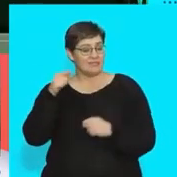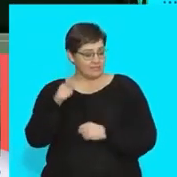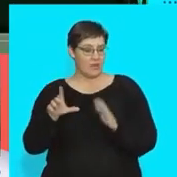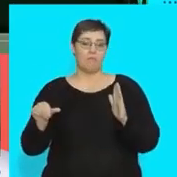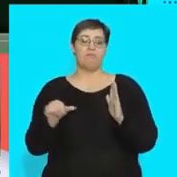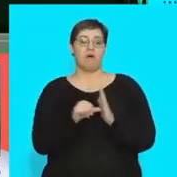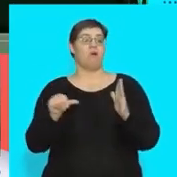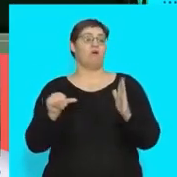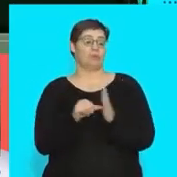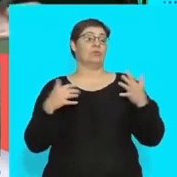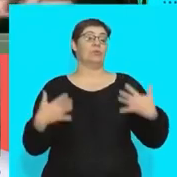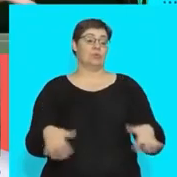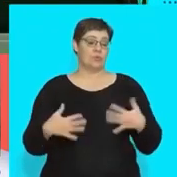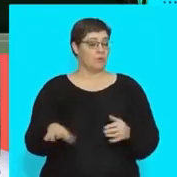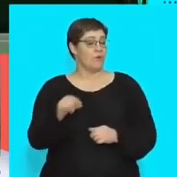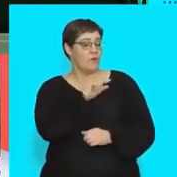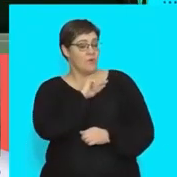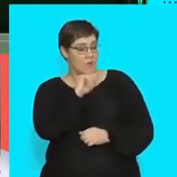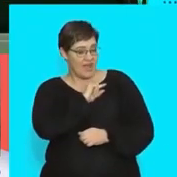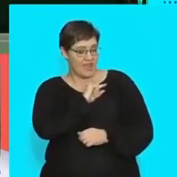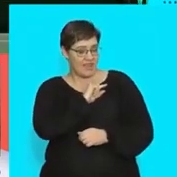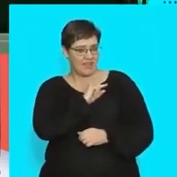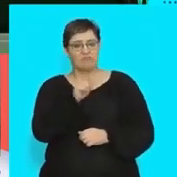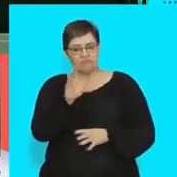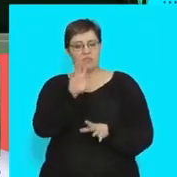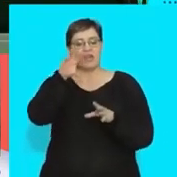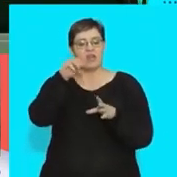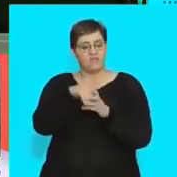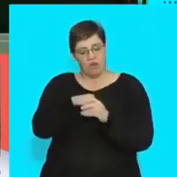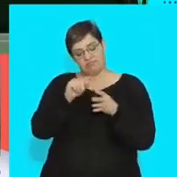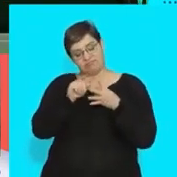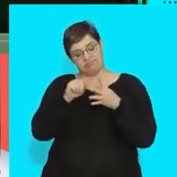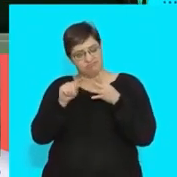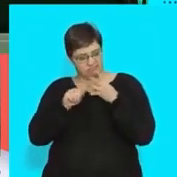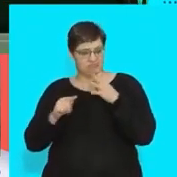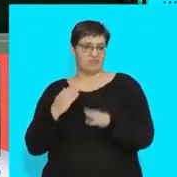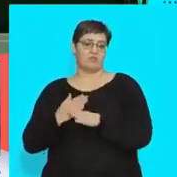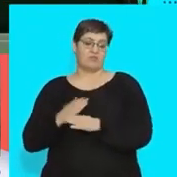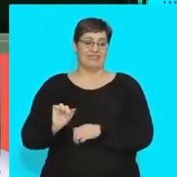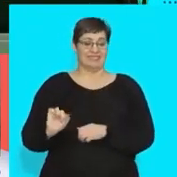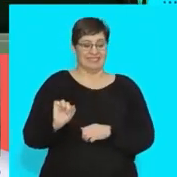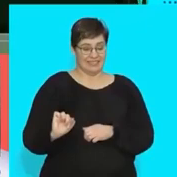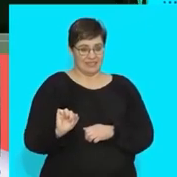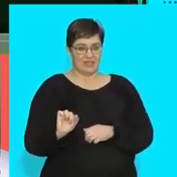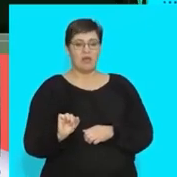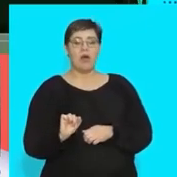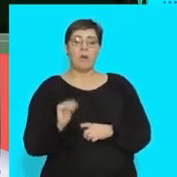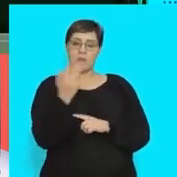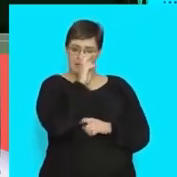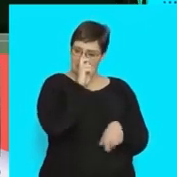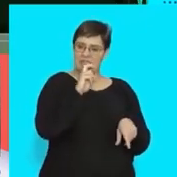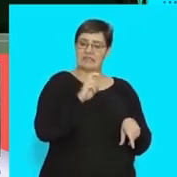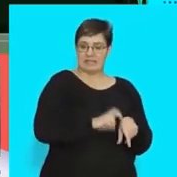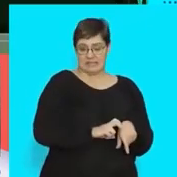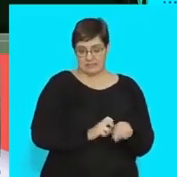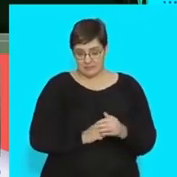part of this because the leaves are going to be involved in quite a lot of functions that the plant needs to be able to do.